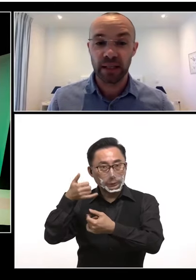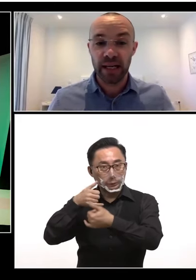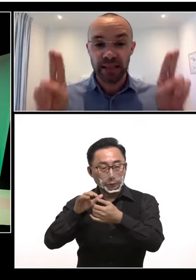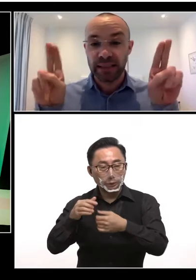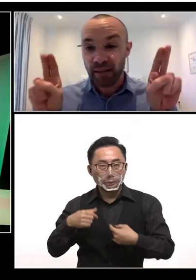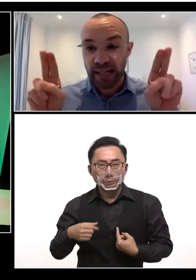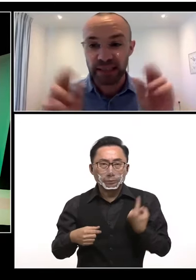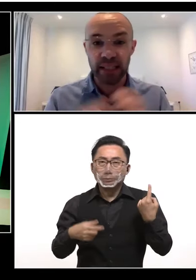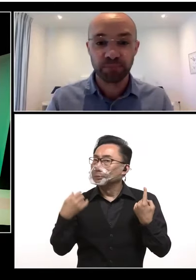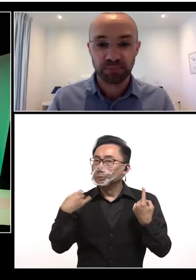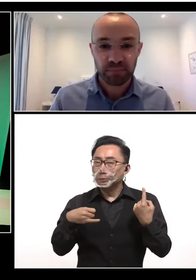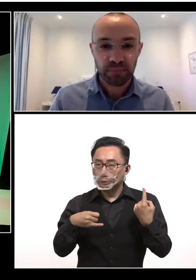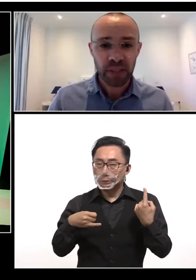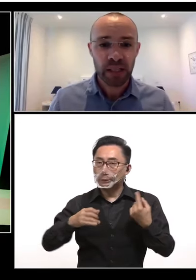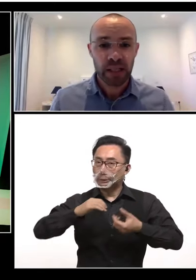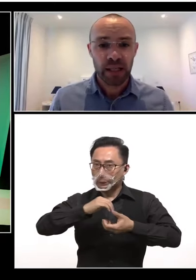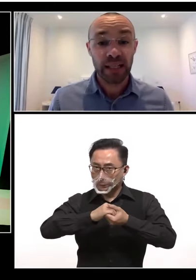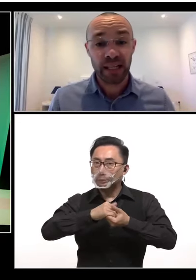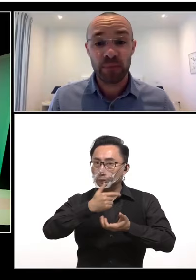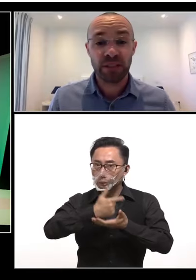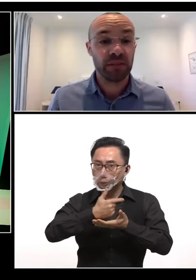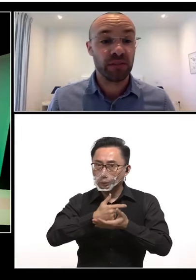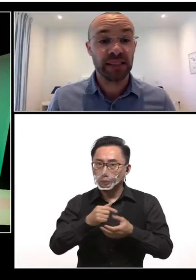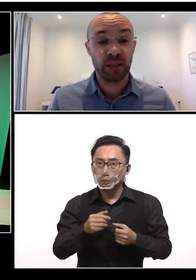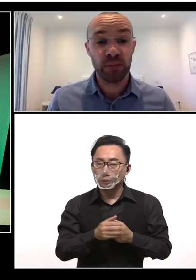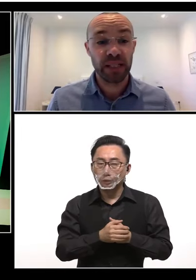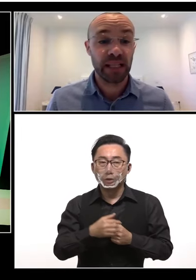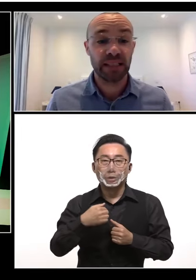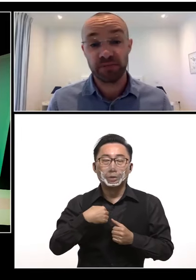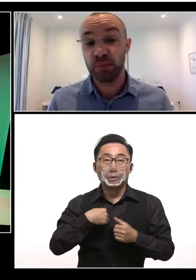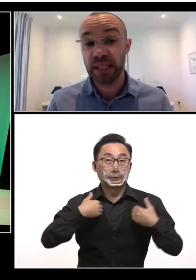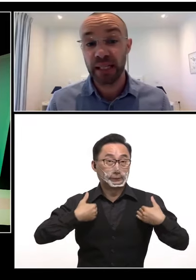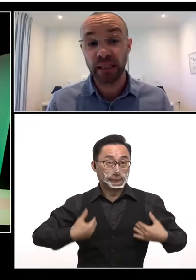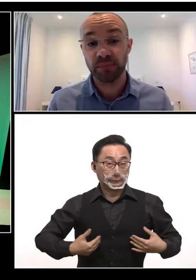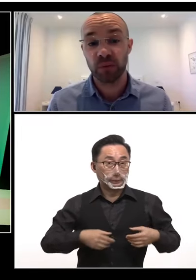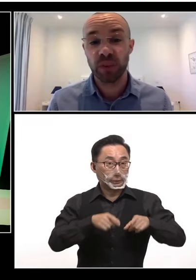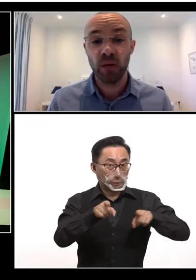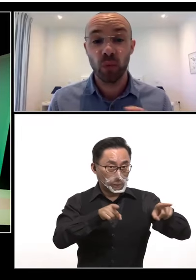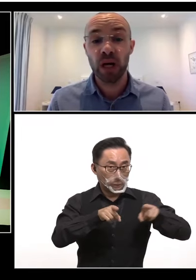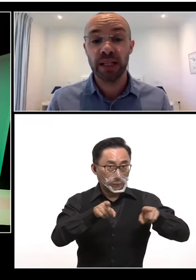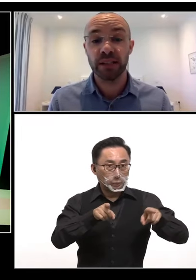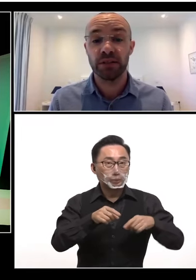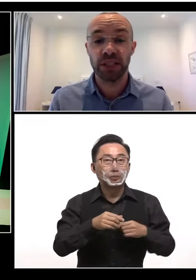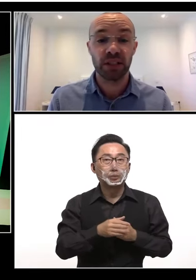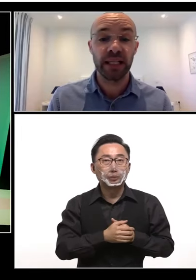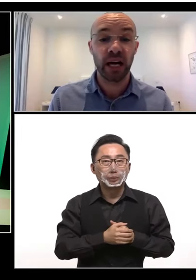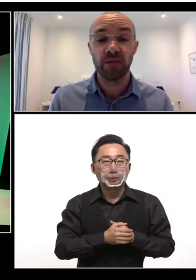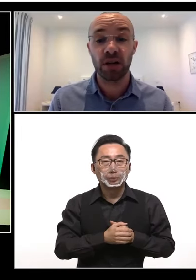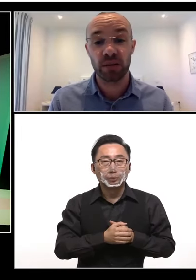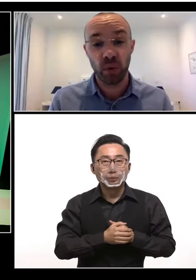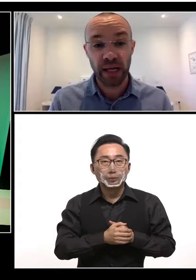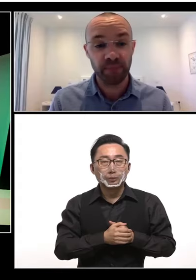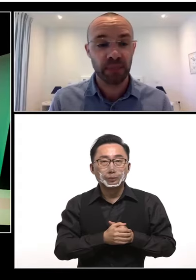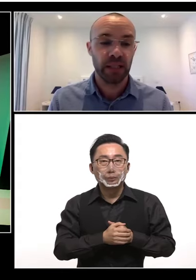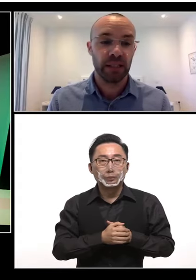title director, in a collaborative devising company, it has a different meaning. We don't work in a traditionally